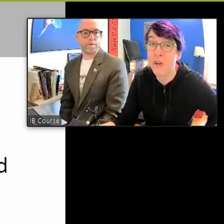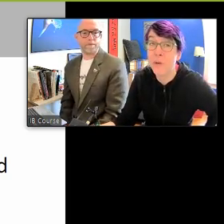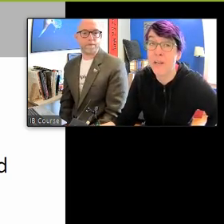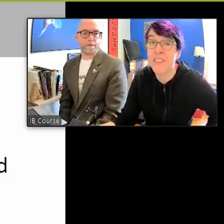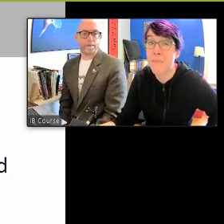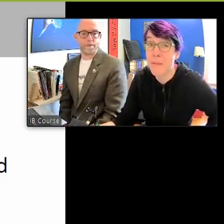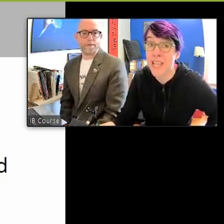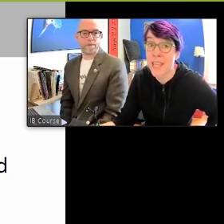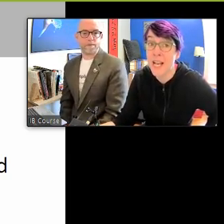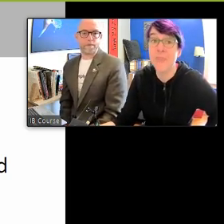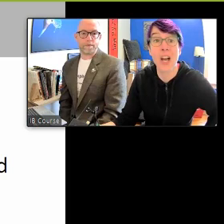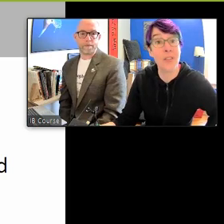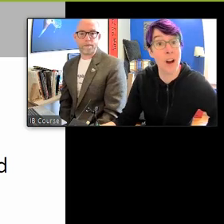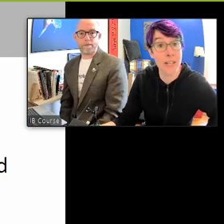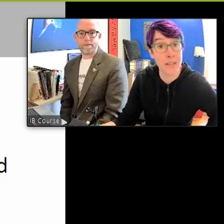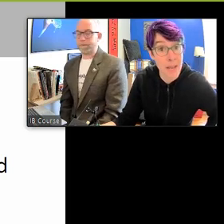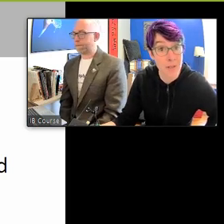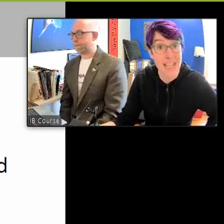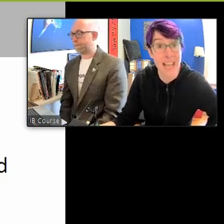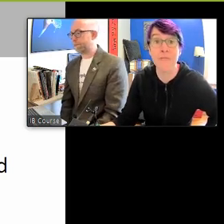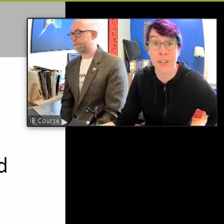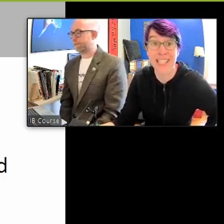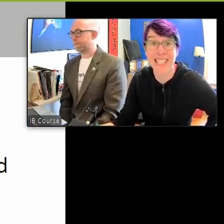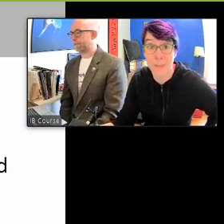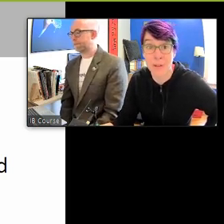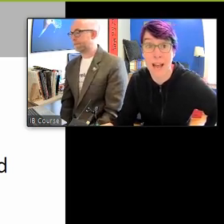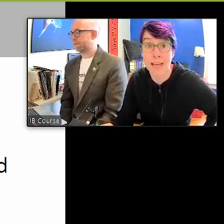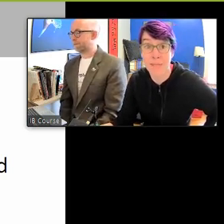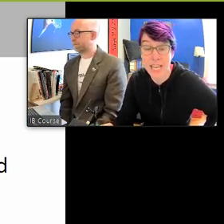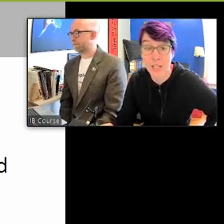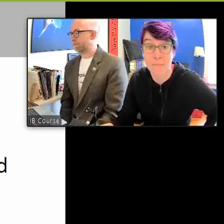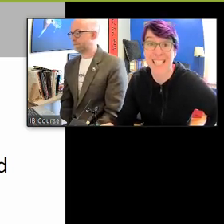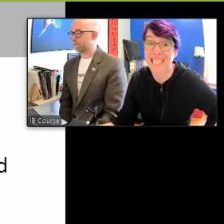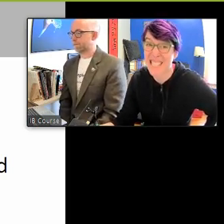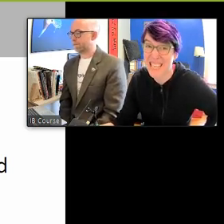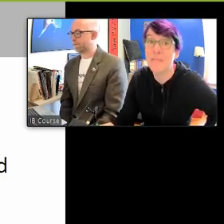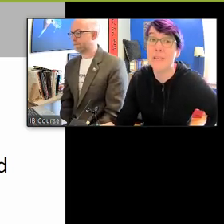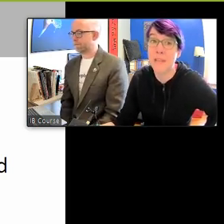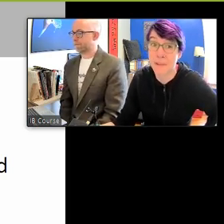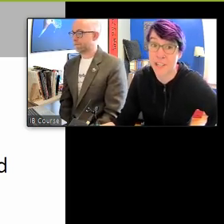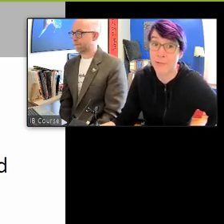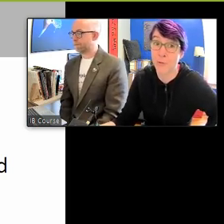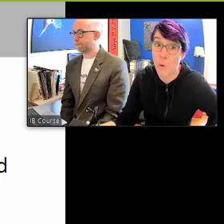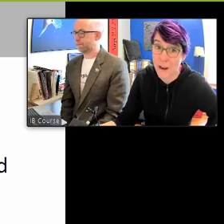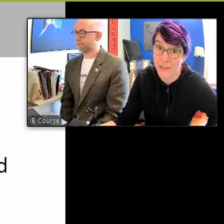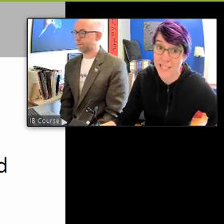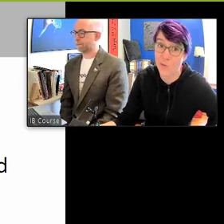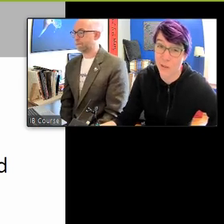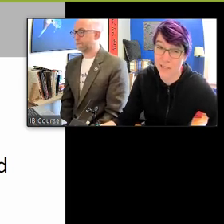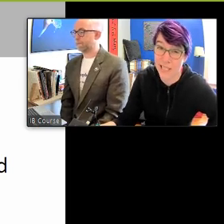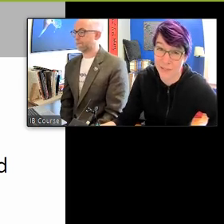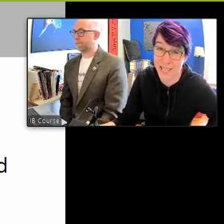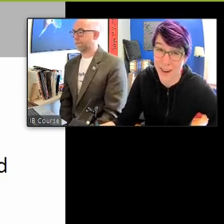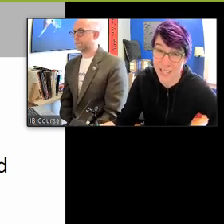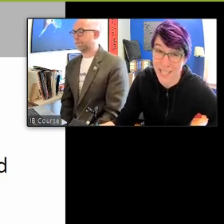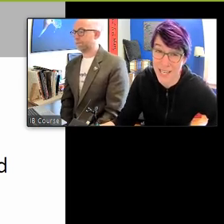the hemoglobin of the mammoth, the other Arctic mammals have a very similar adaptation because it seems to be a bit of a requirement in order